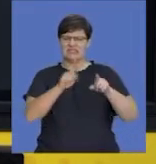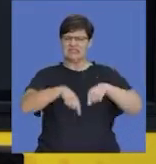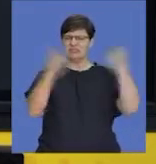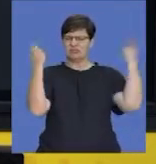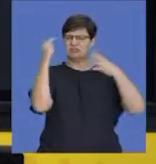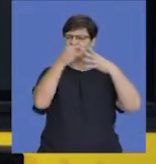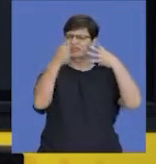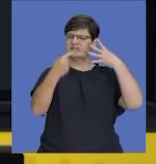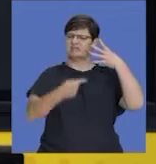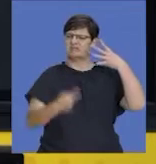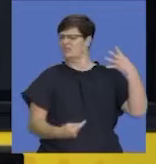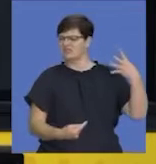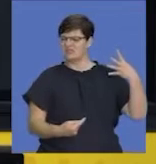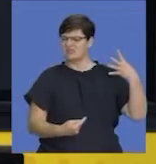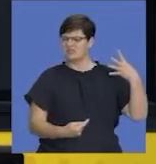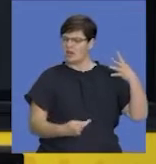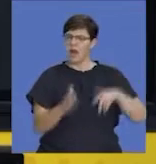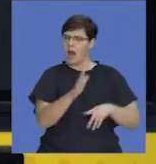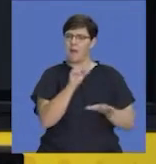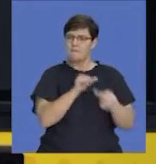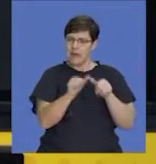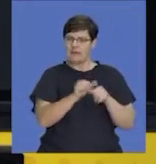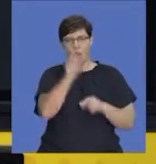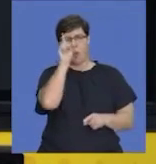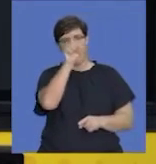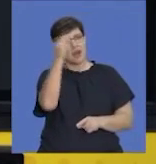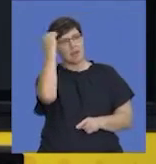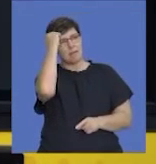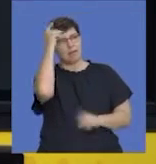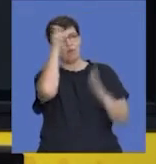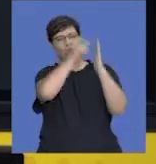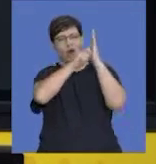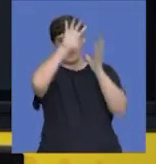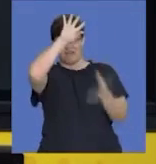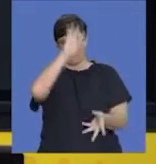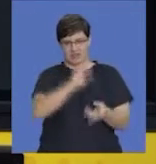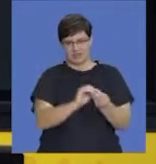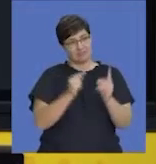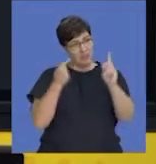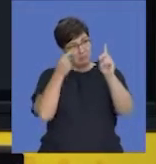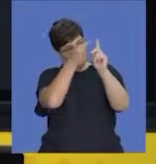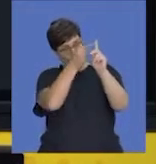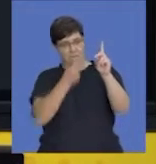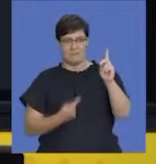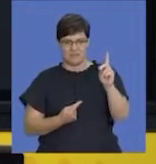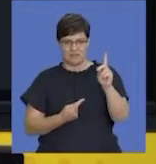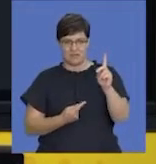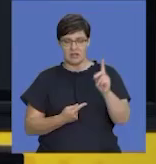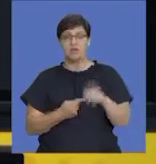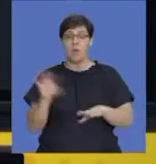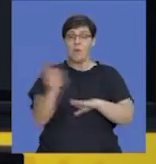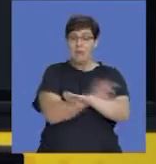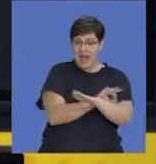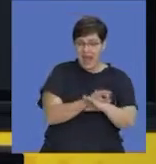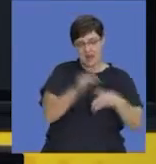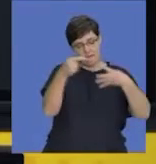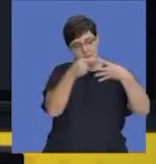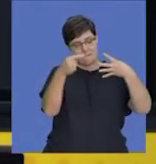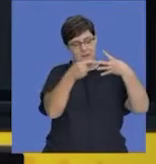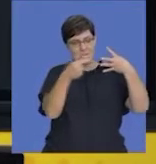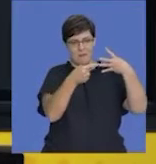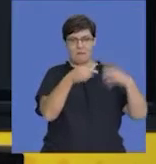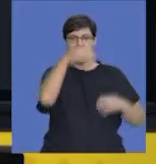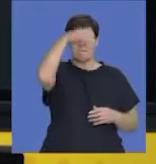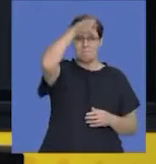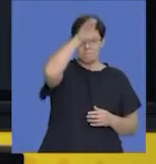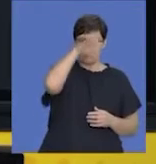obviously speaking about different memories. Remember, when we are planning, it's very important to write down points. So each of our paragraphs